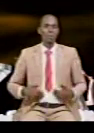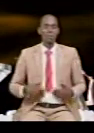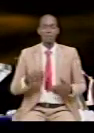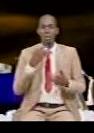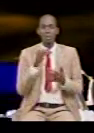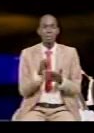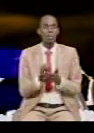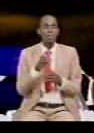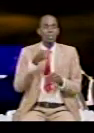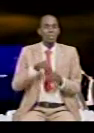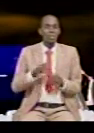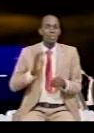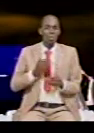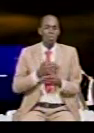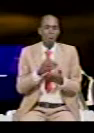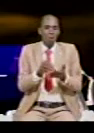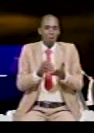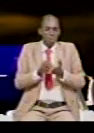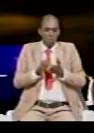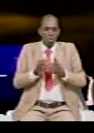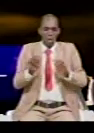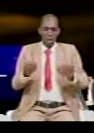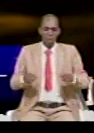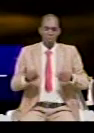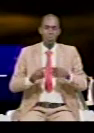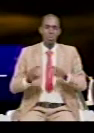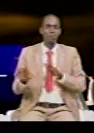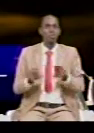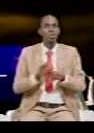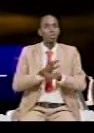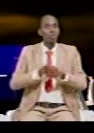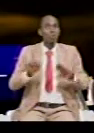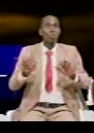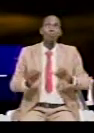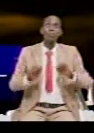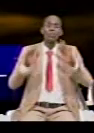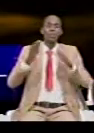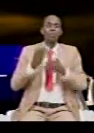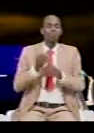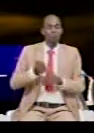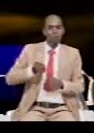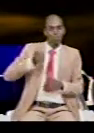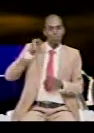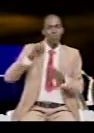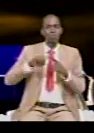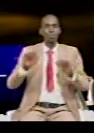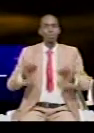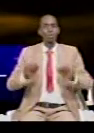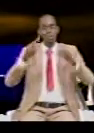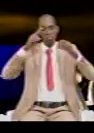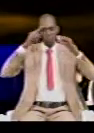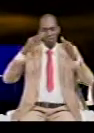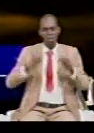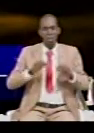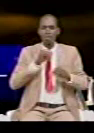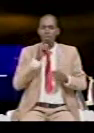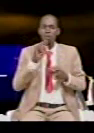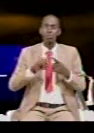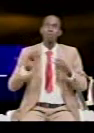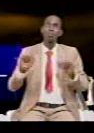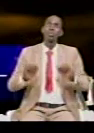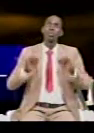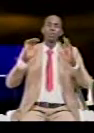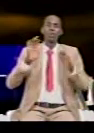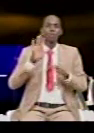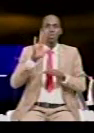our own capacity to do. Don't yield. Refuse to yield. Decide not to yield. Your